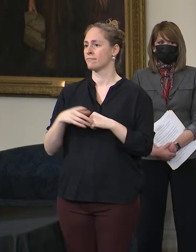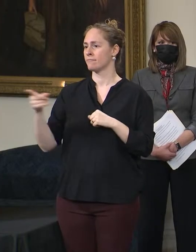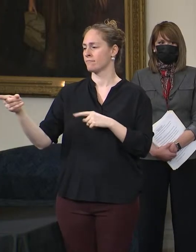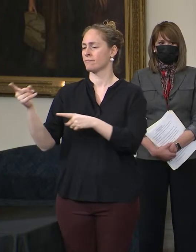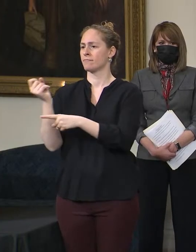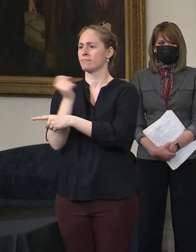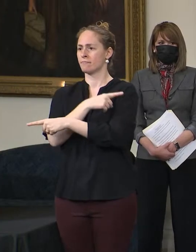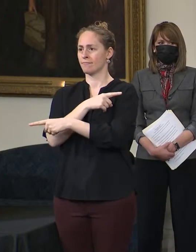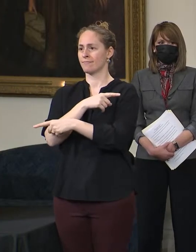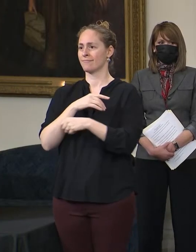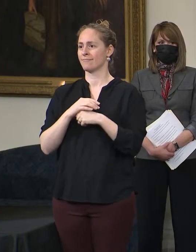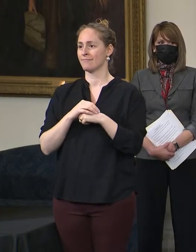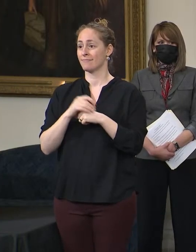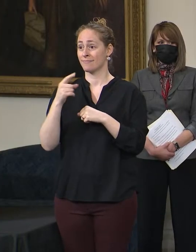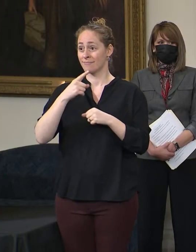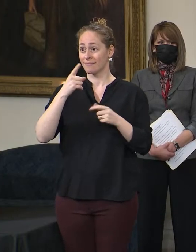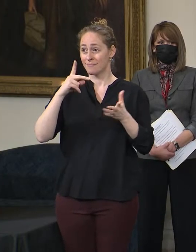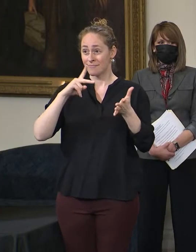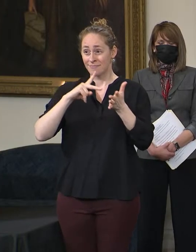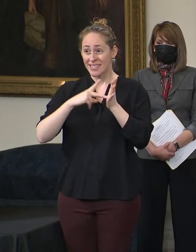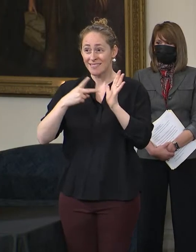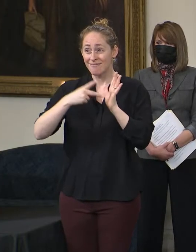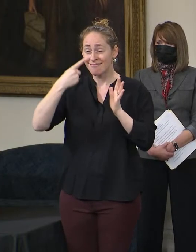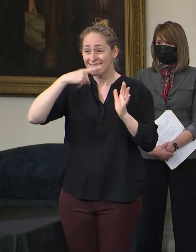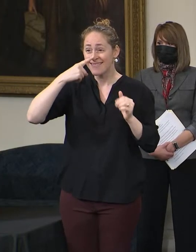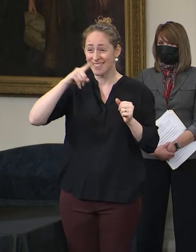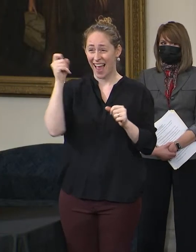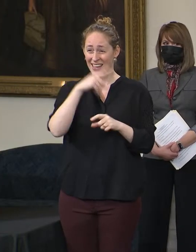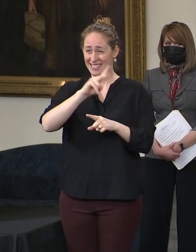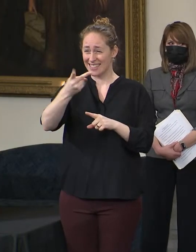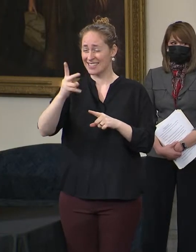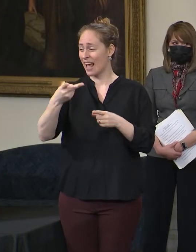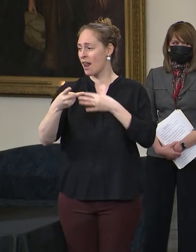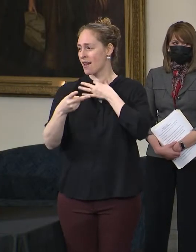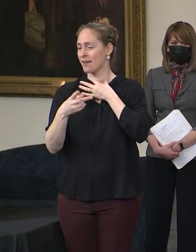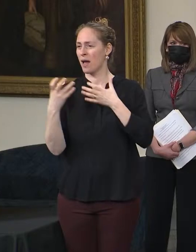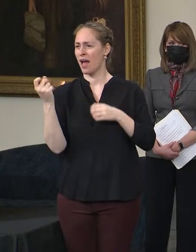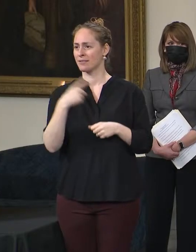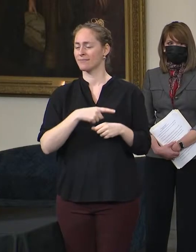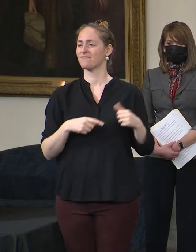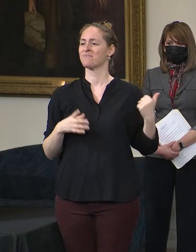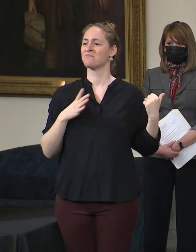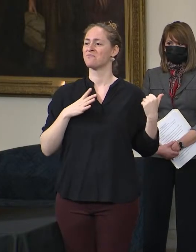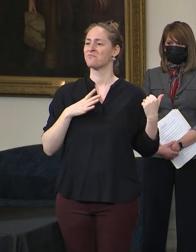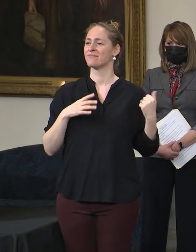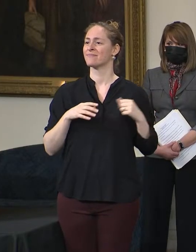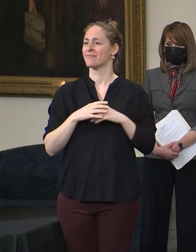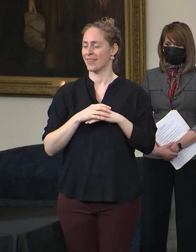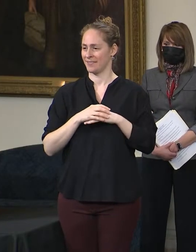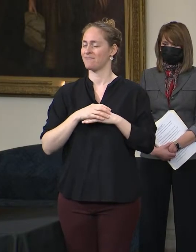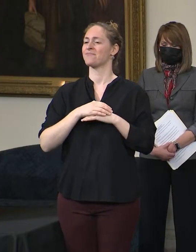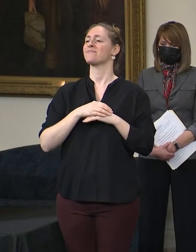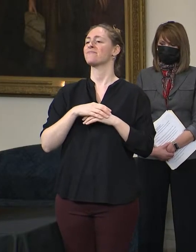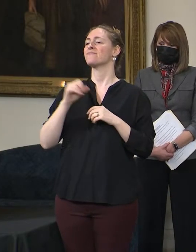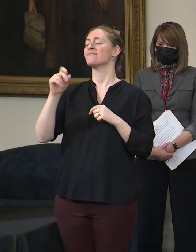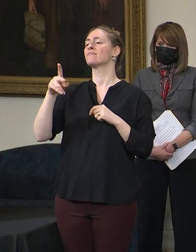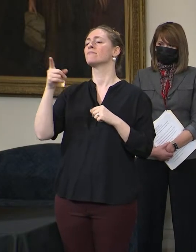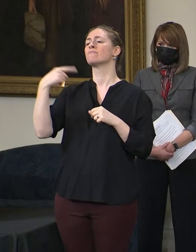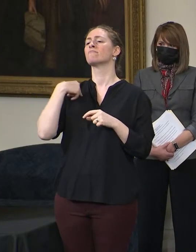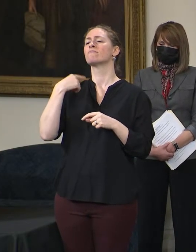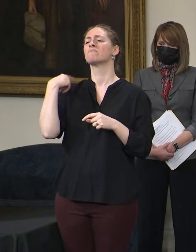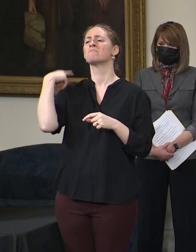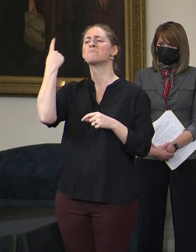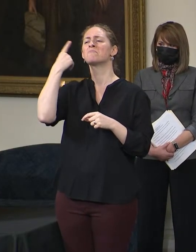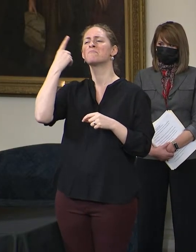everybody's exhausted, but it looks like no. I'm wondering if when you spoke to Speaker Pelosi or maybe perhaps members of our delegation, you